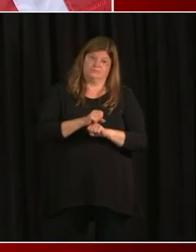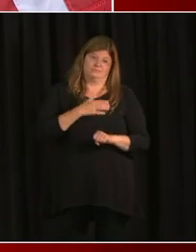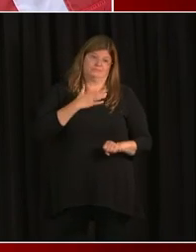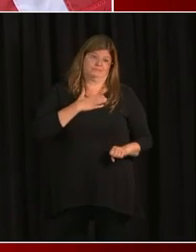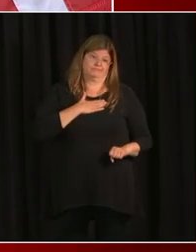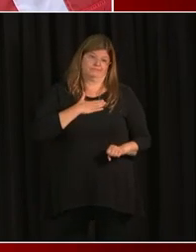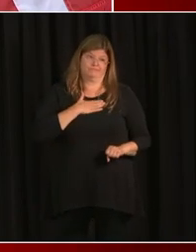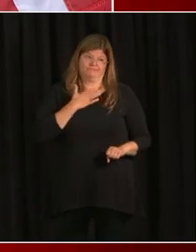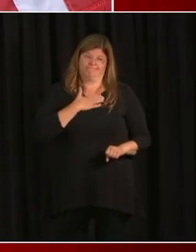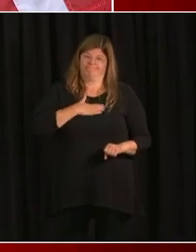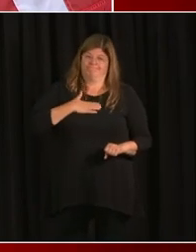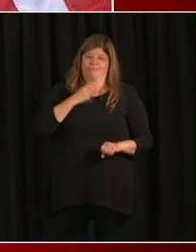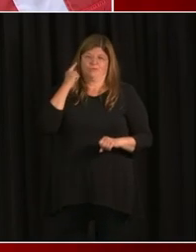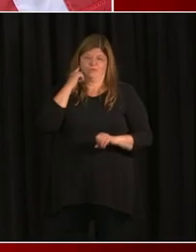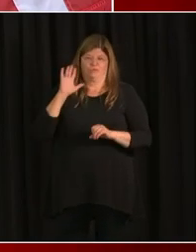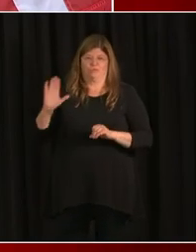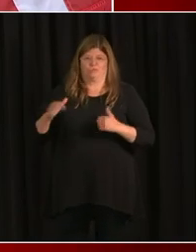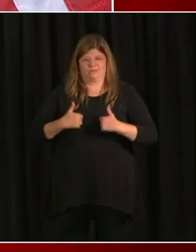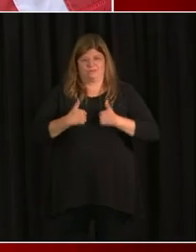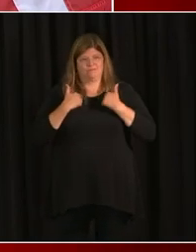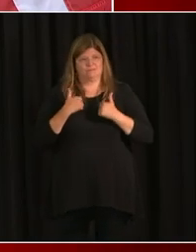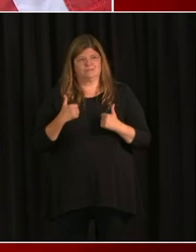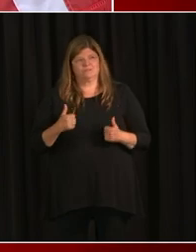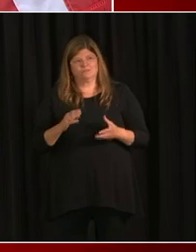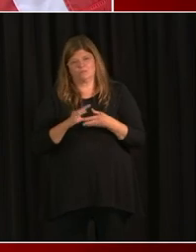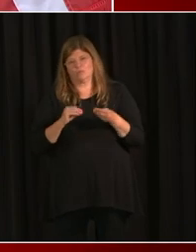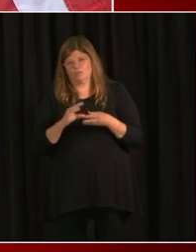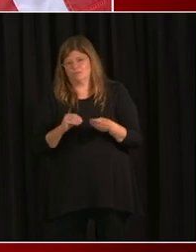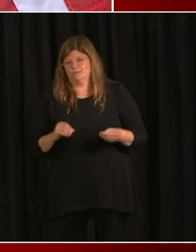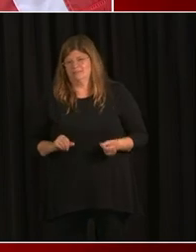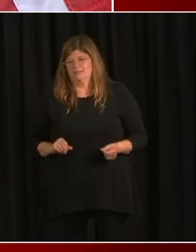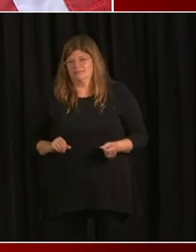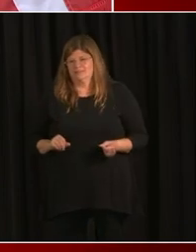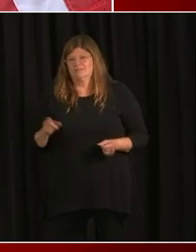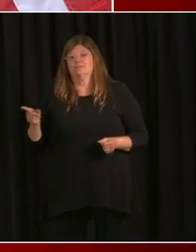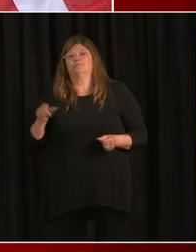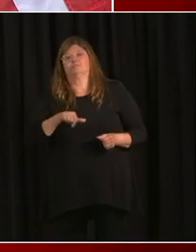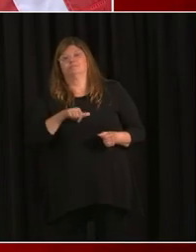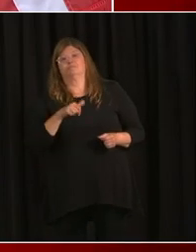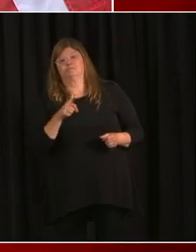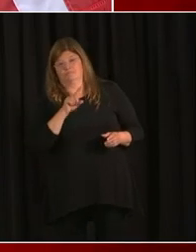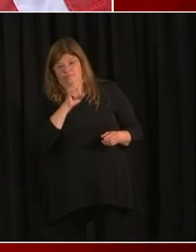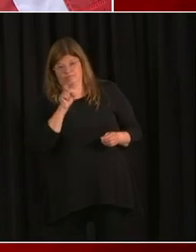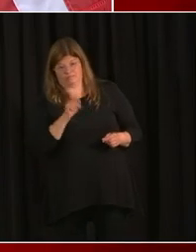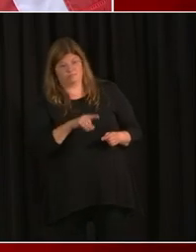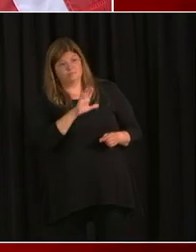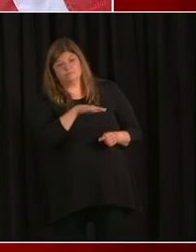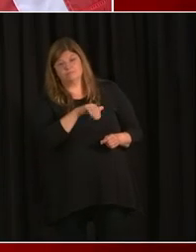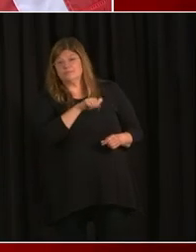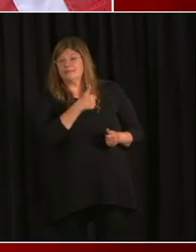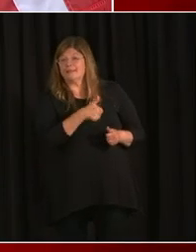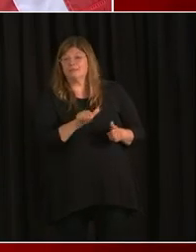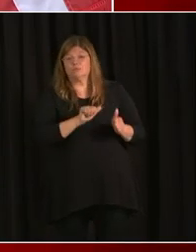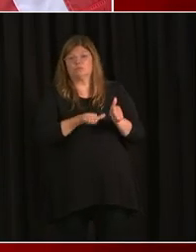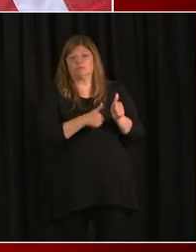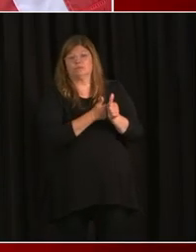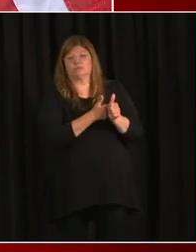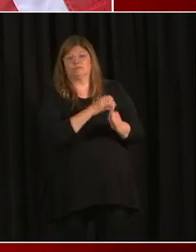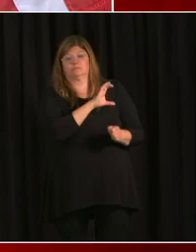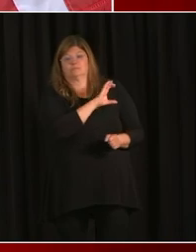The follow-up to any updates to the Unfortunately,